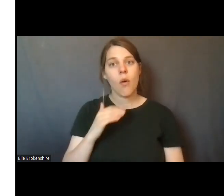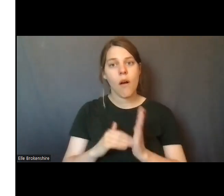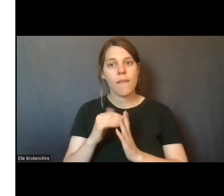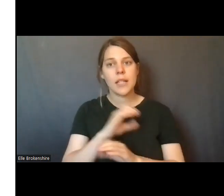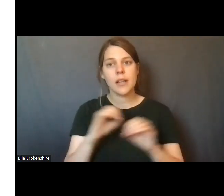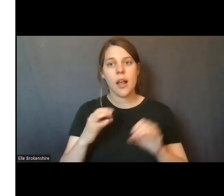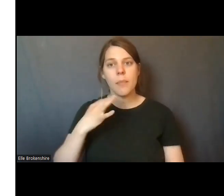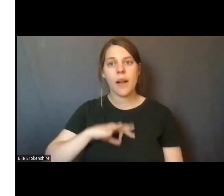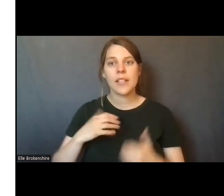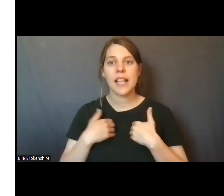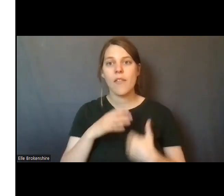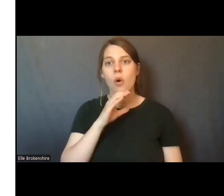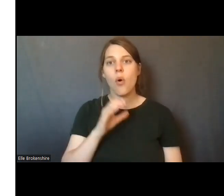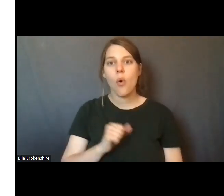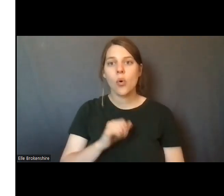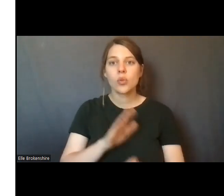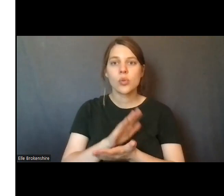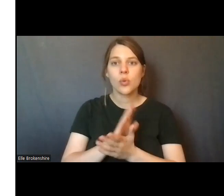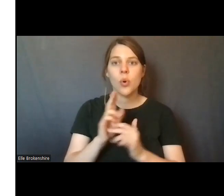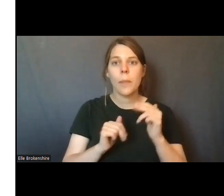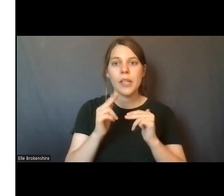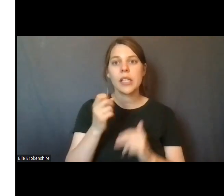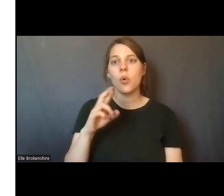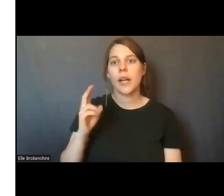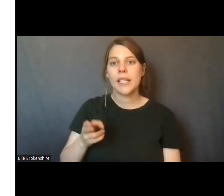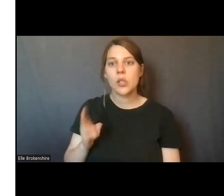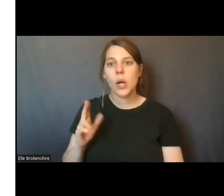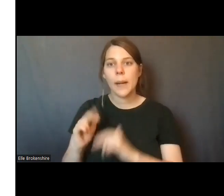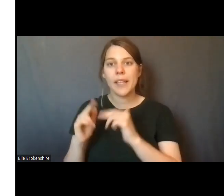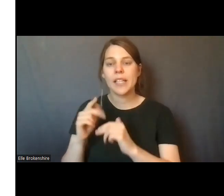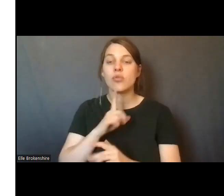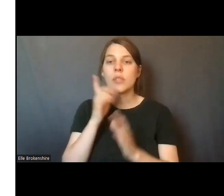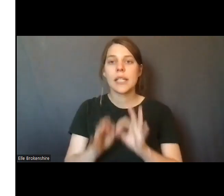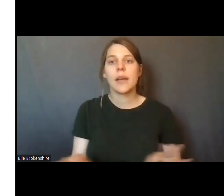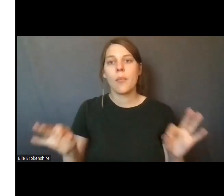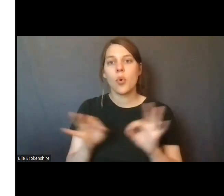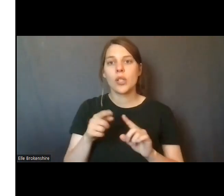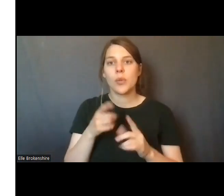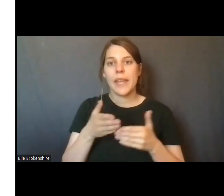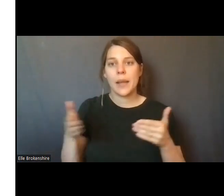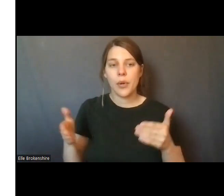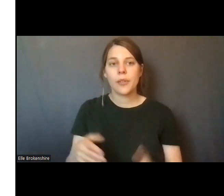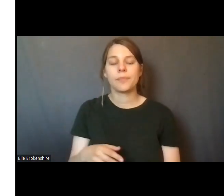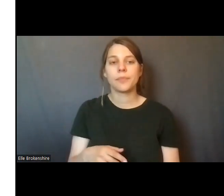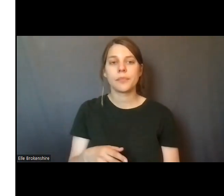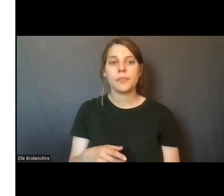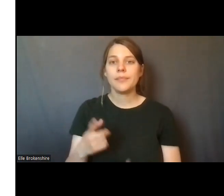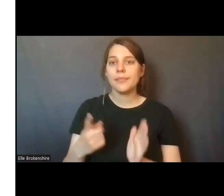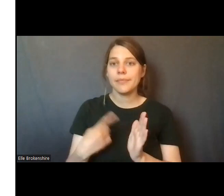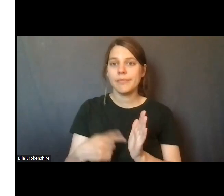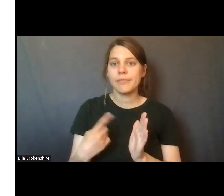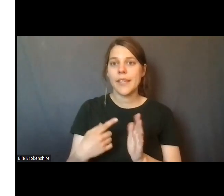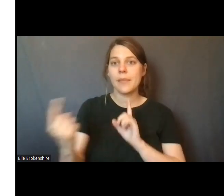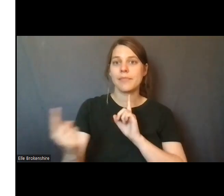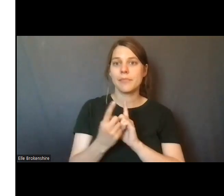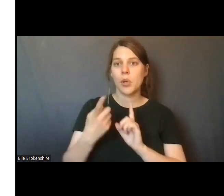have old school buildings or historic buildings, and they're really important to the neighborhood. And they sometimes come to us